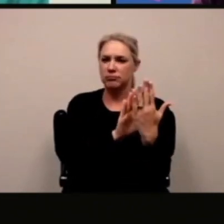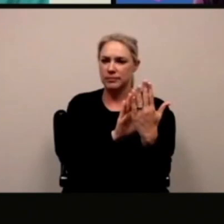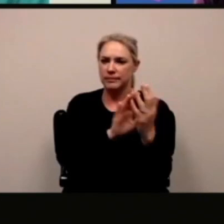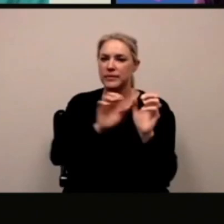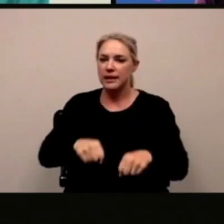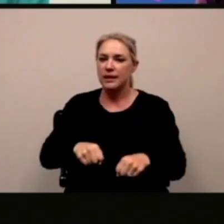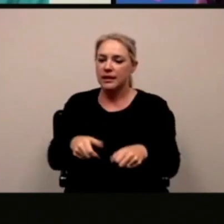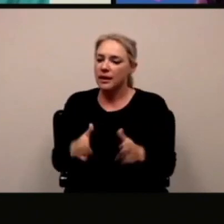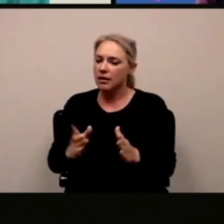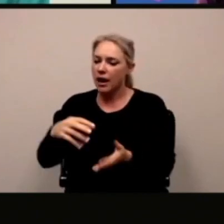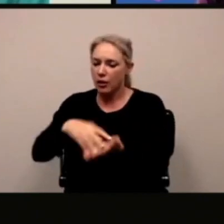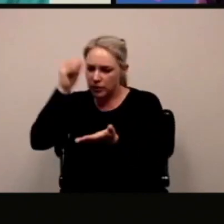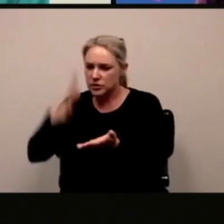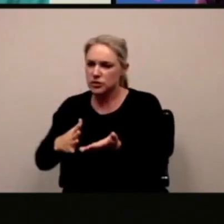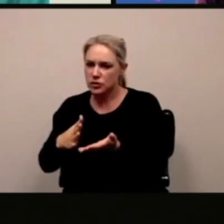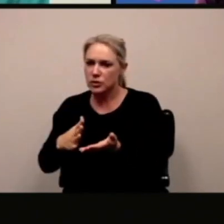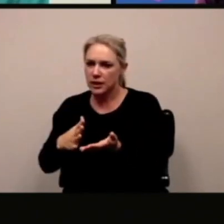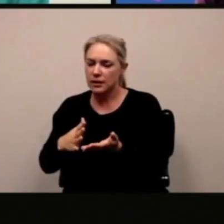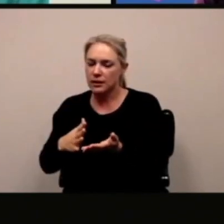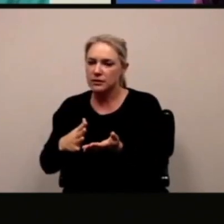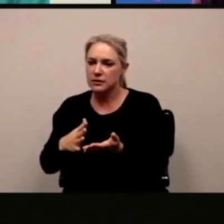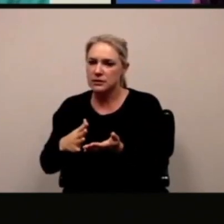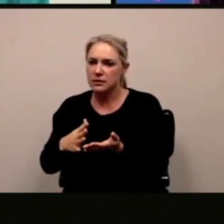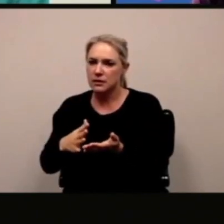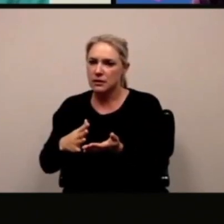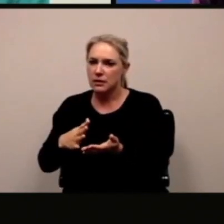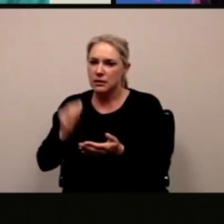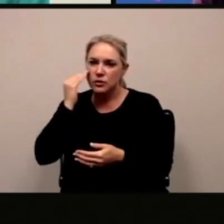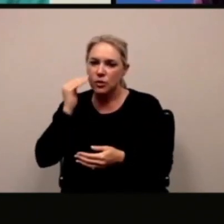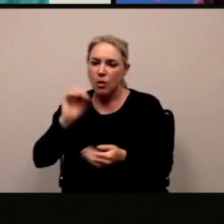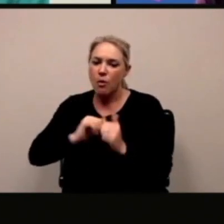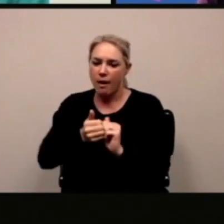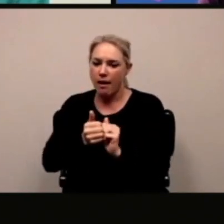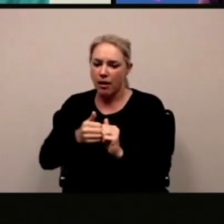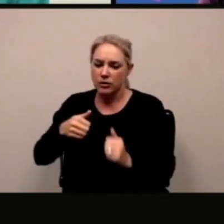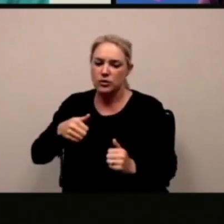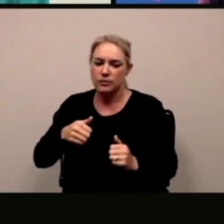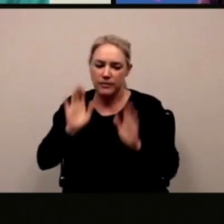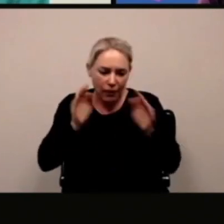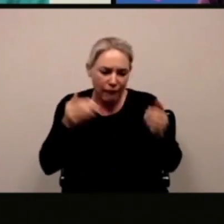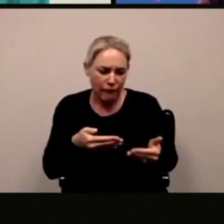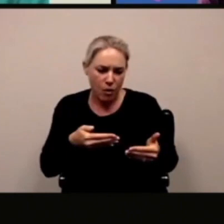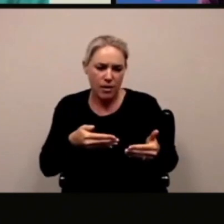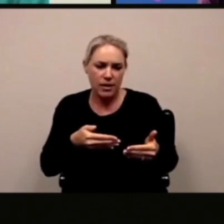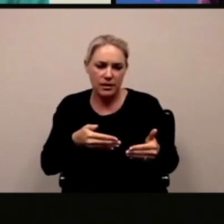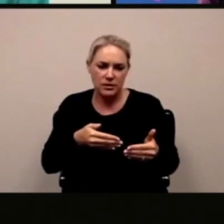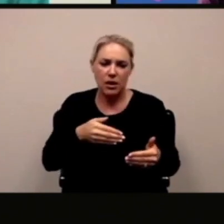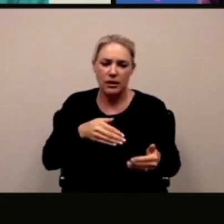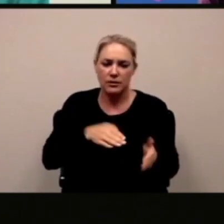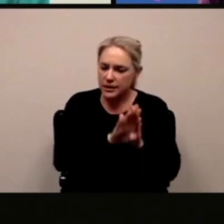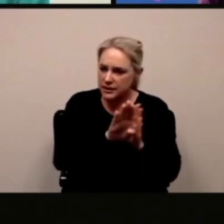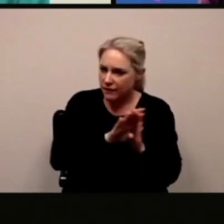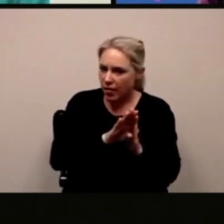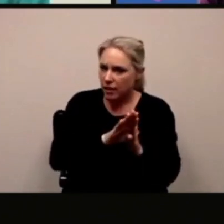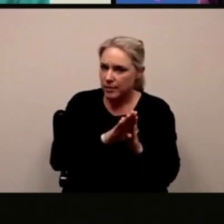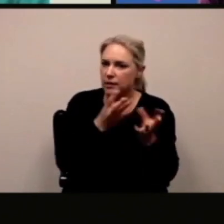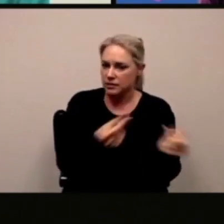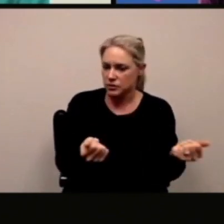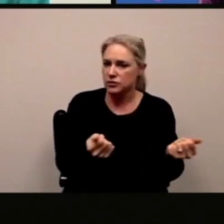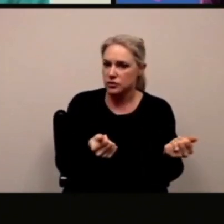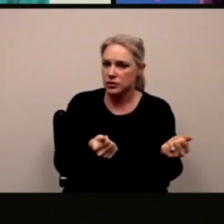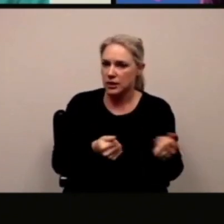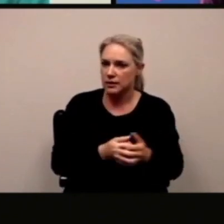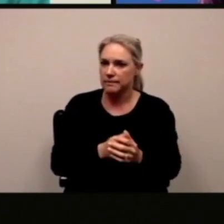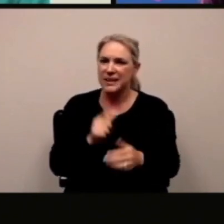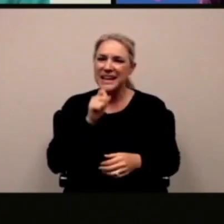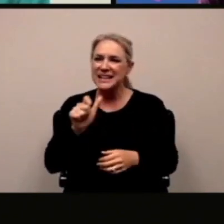project. And it's really not about the end product for me. It's really about the process that they go through, and they're able to kind of explain it and not just say,